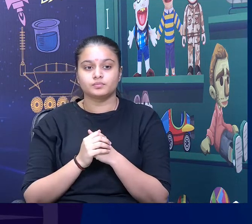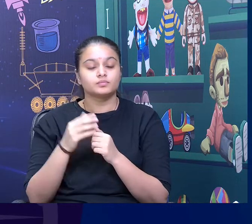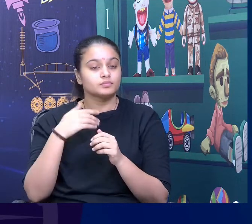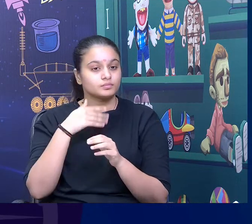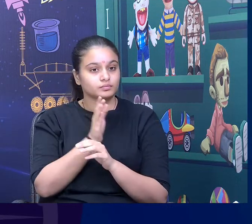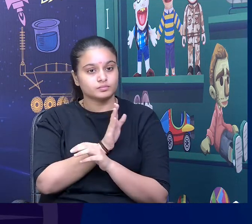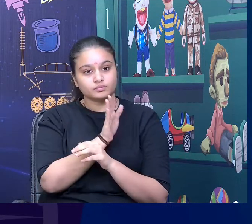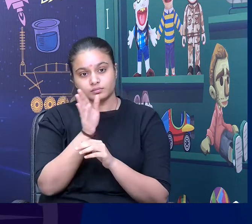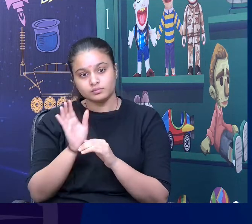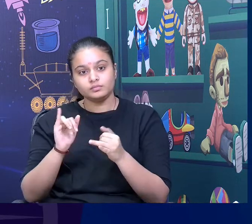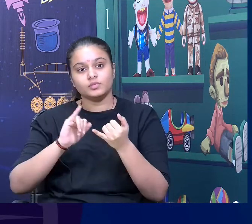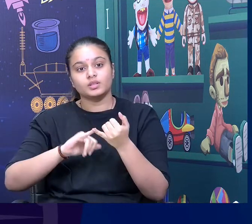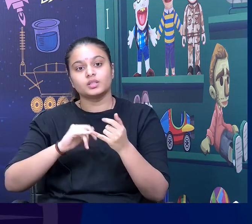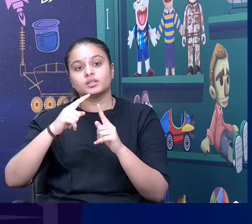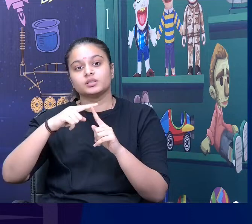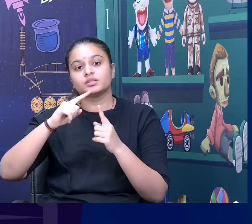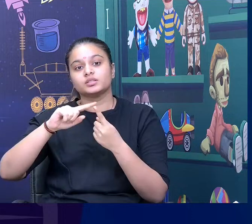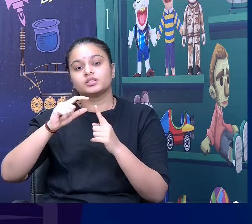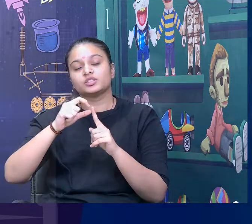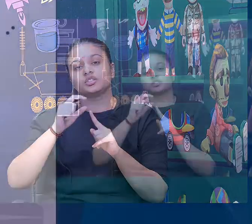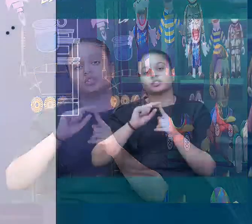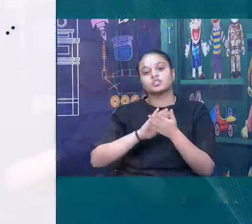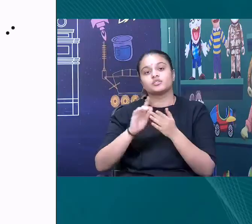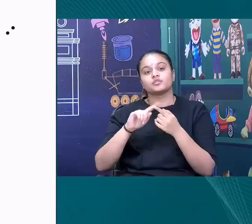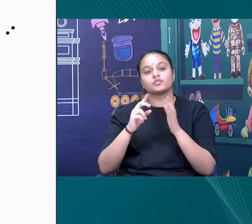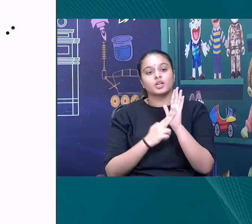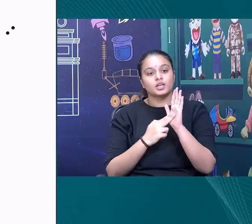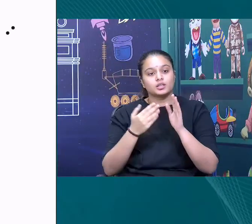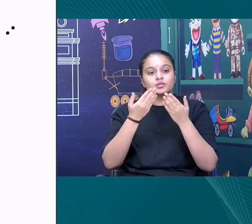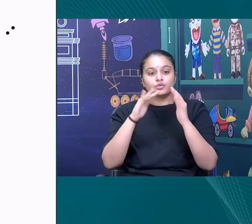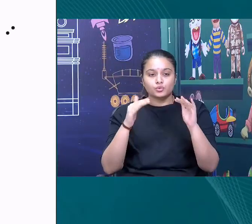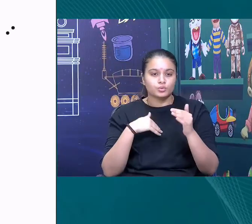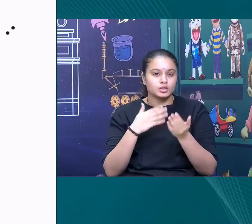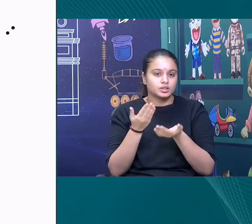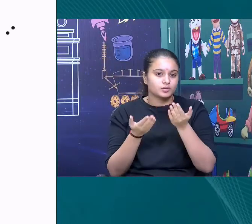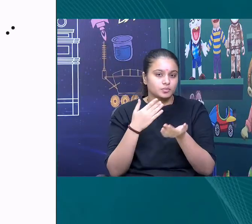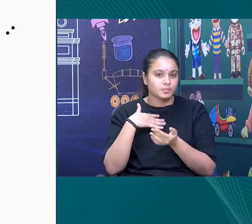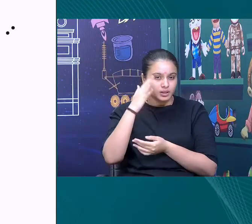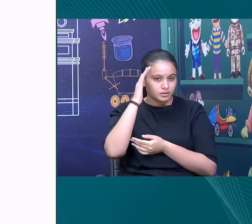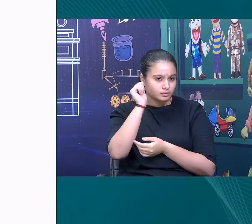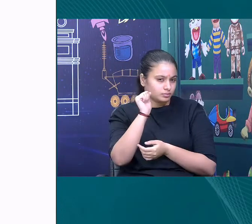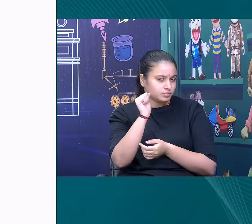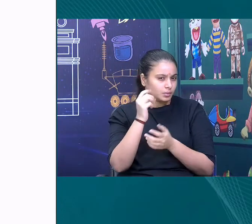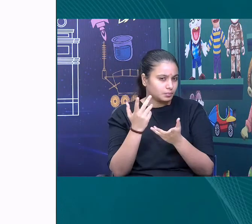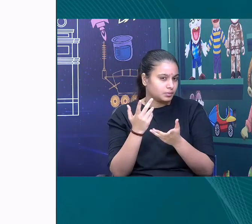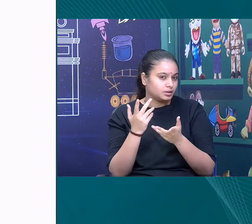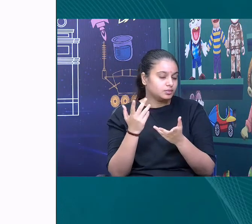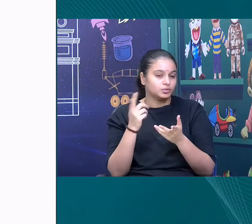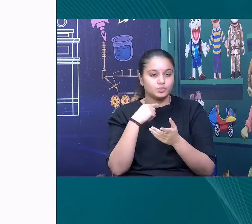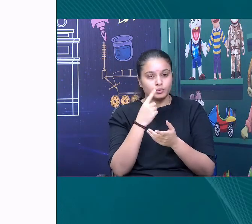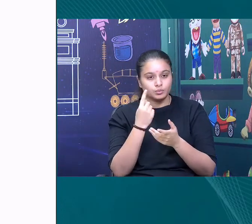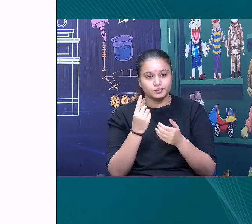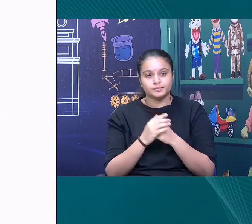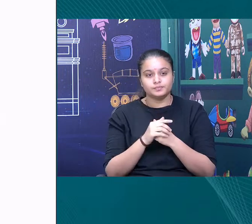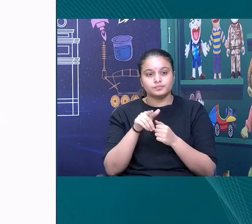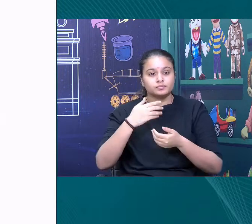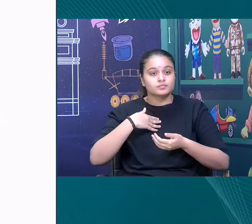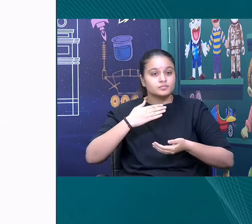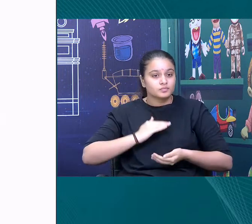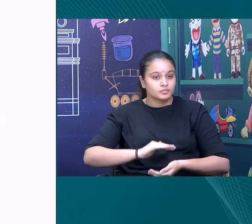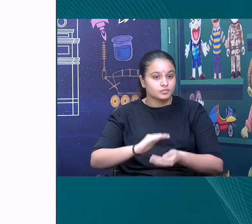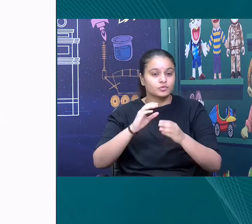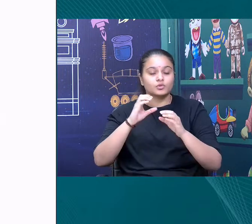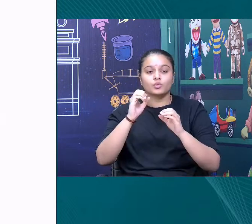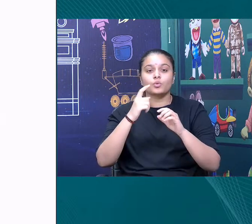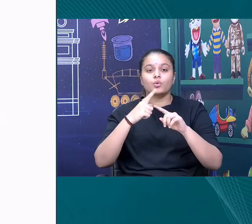Hawking. Mr. Stephen Hawking, many of our students also might be familiar with him. He was born in